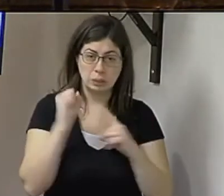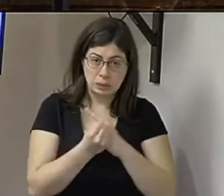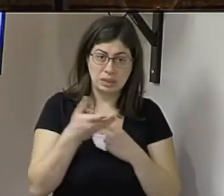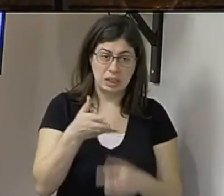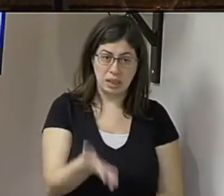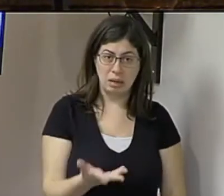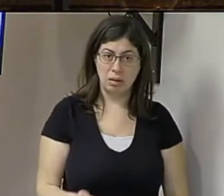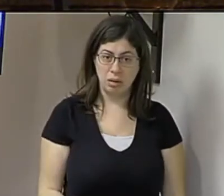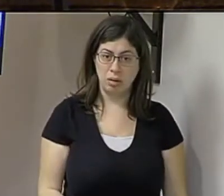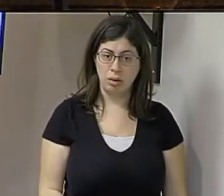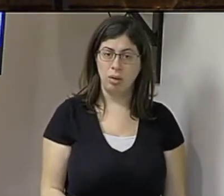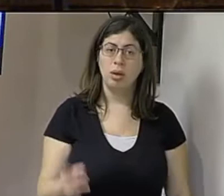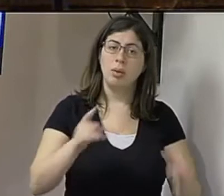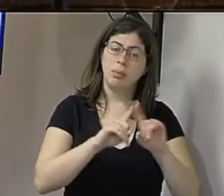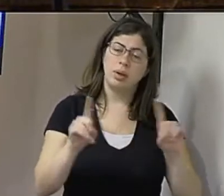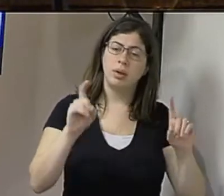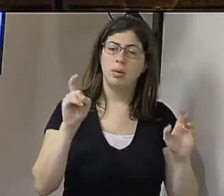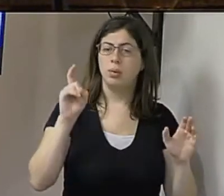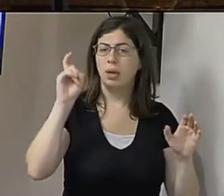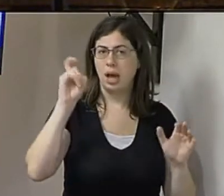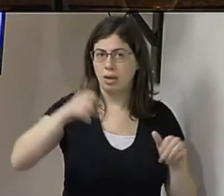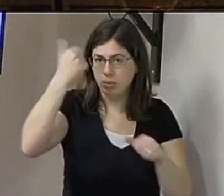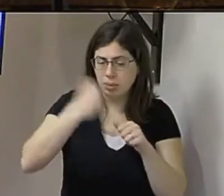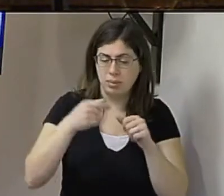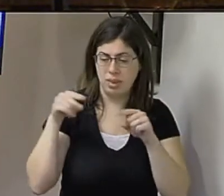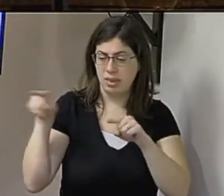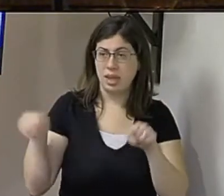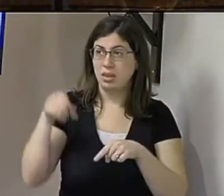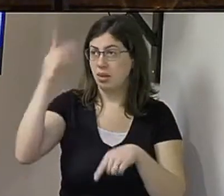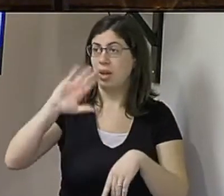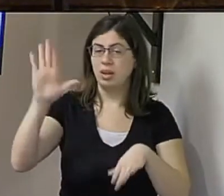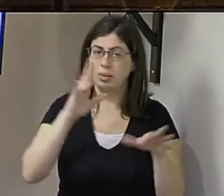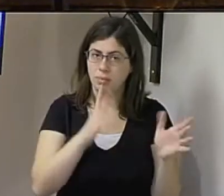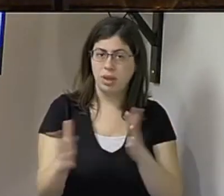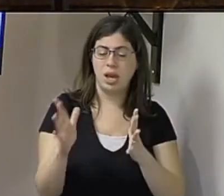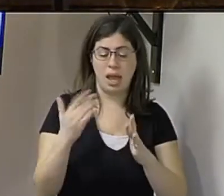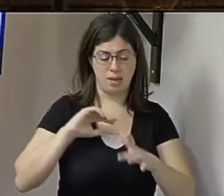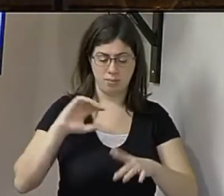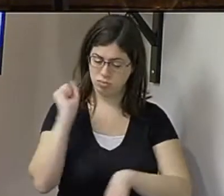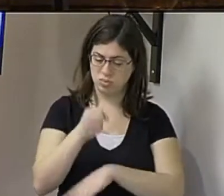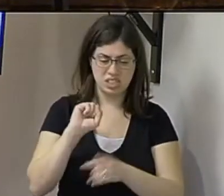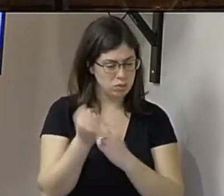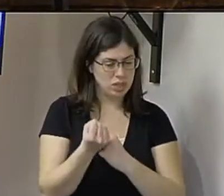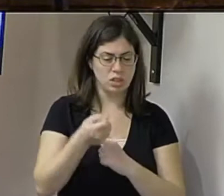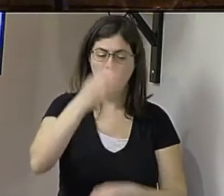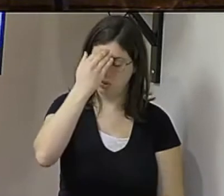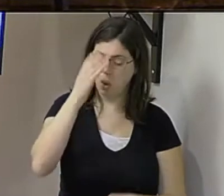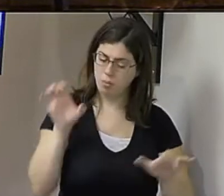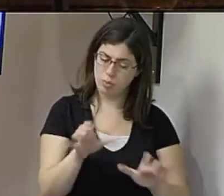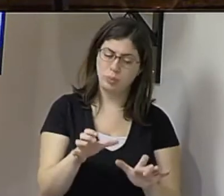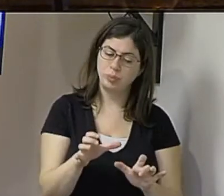them? But we have to remember that these are the things that the Lord's promised us, that he puts us in these situations, he knows what he's